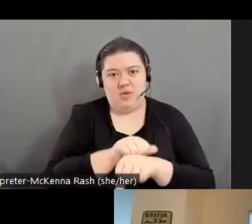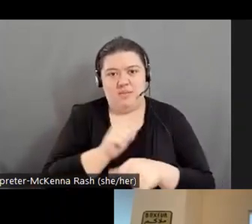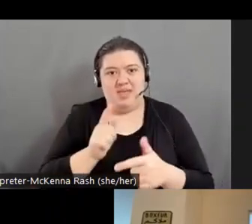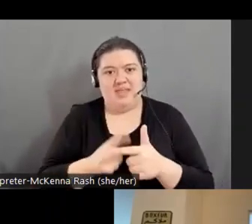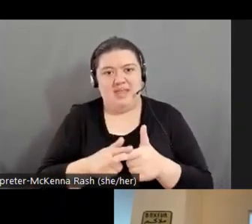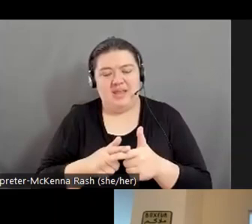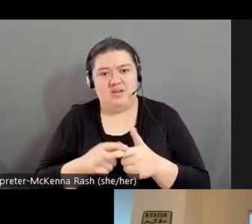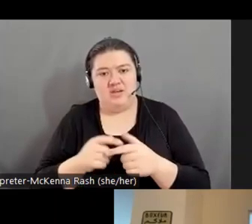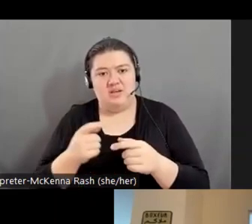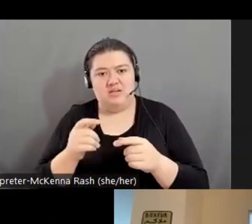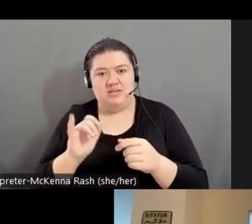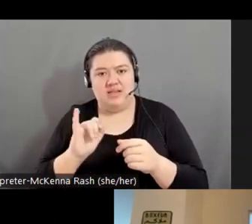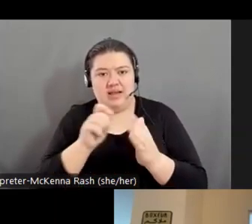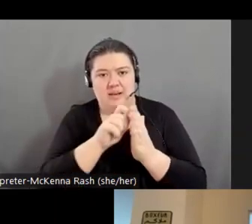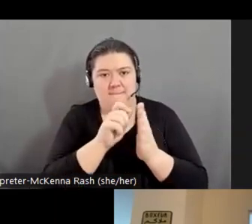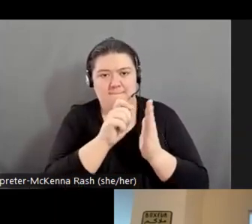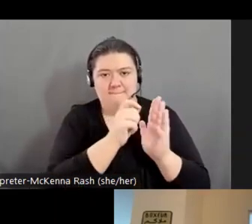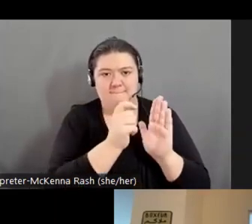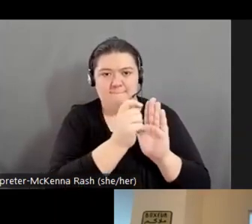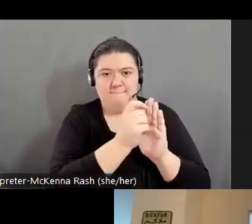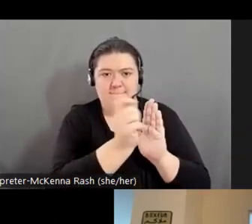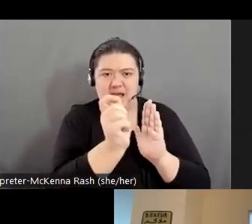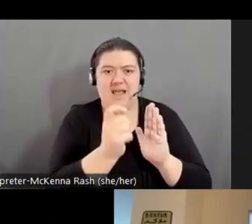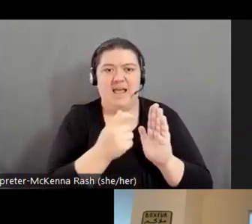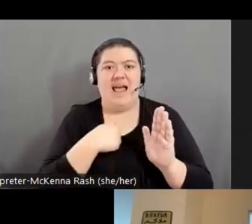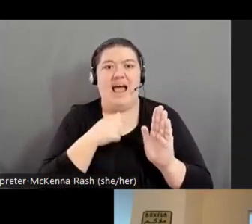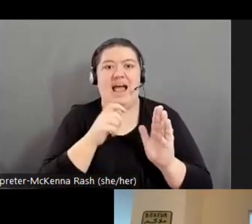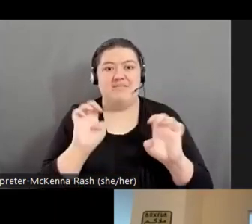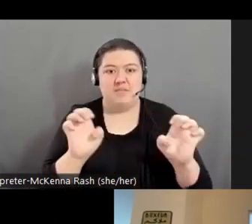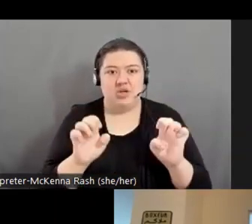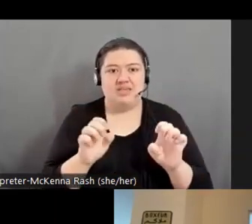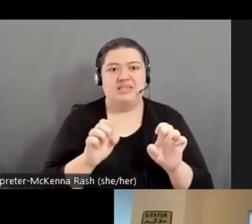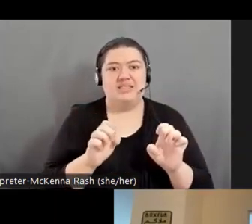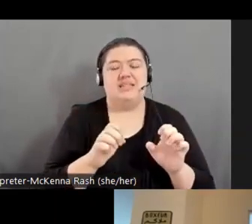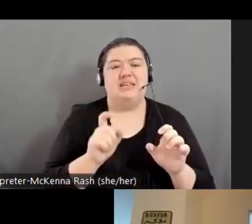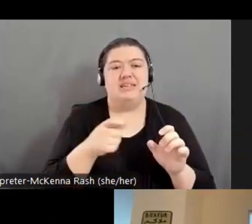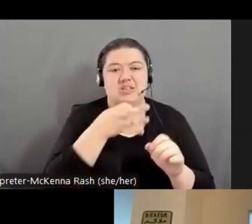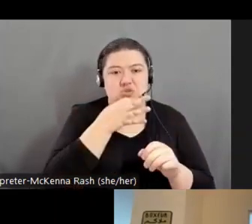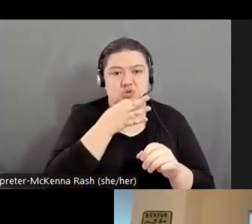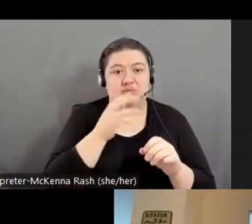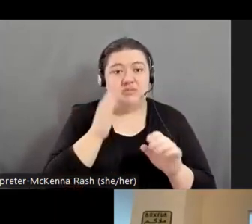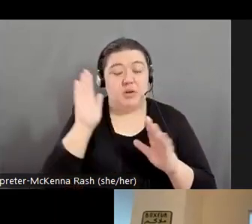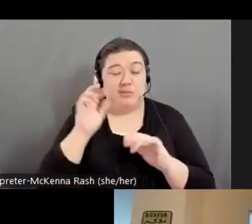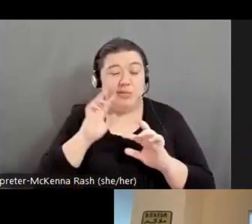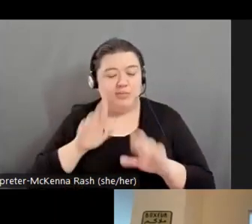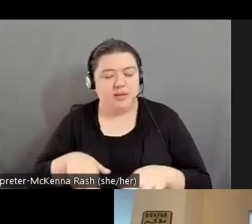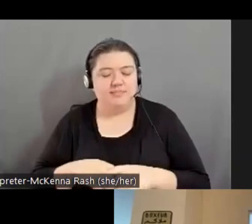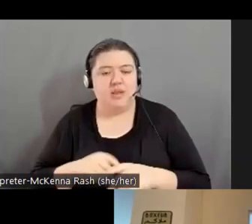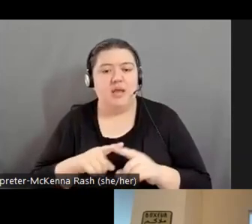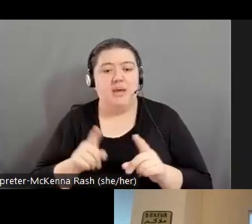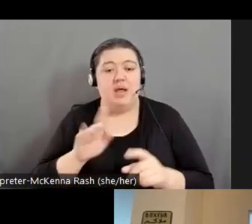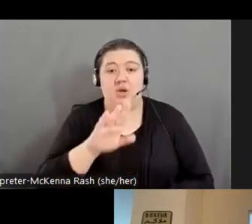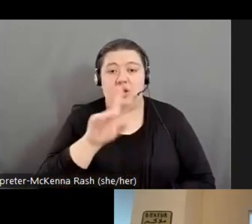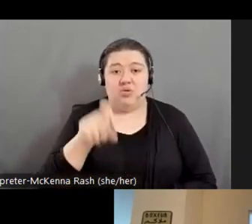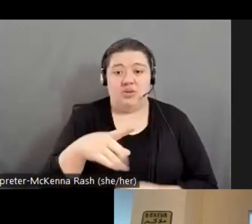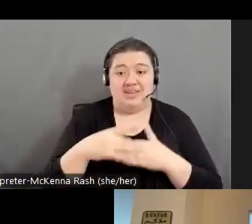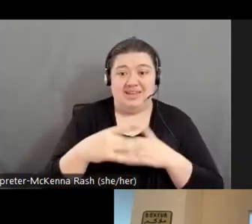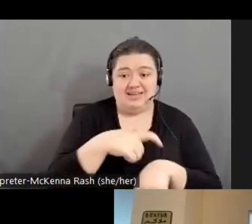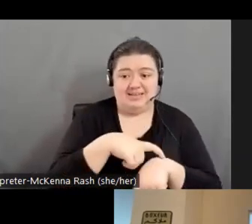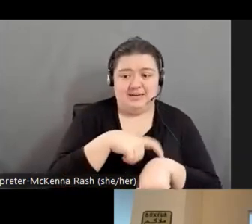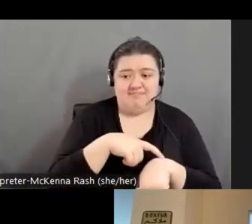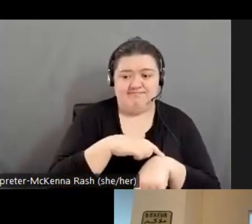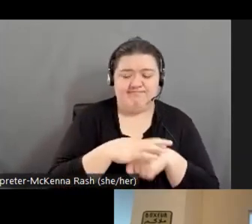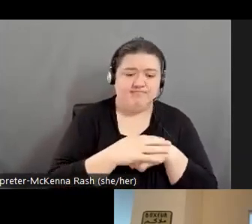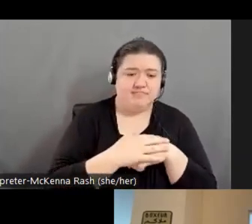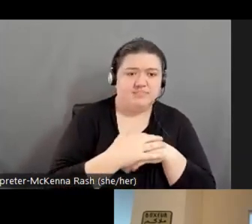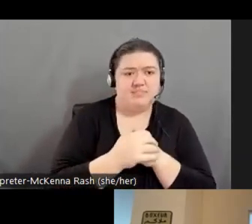on the box that says I need an emergency interview and ask for something sooner and hope they respond. But to your question, what's the lead time?